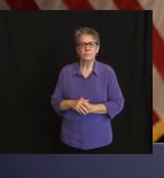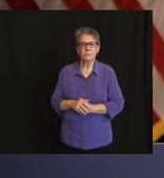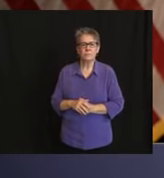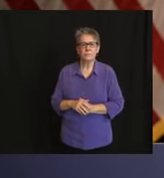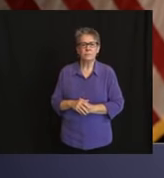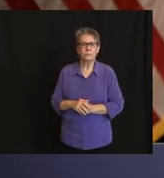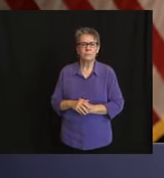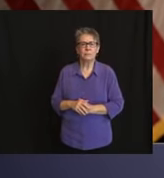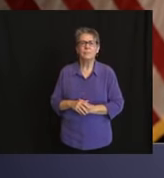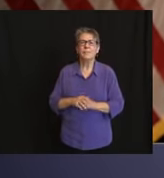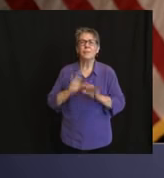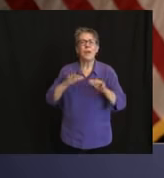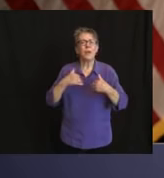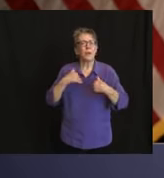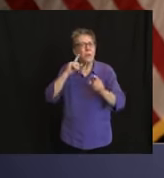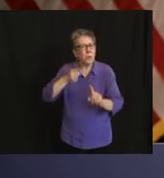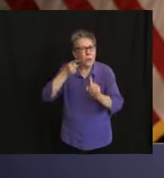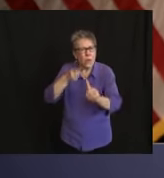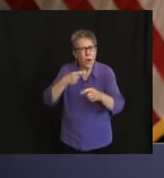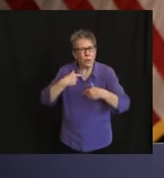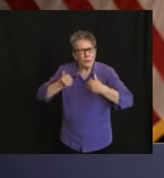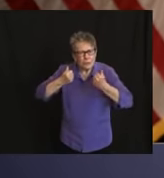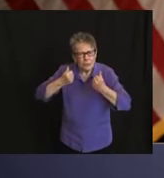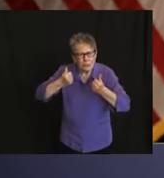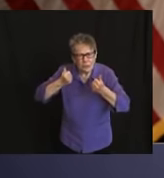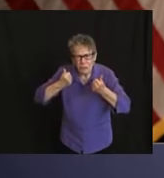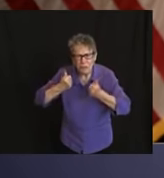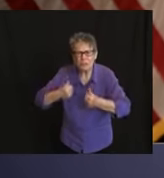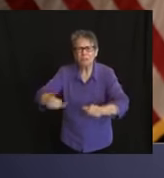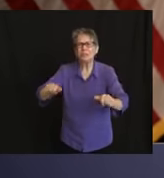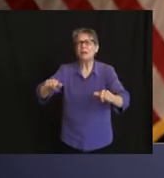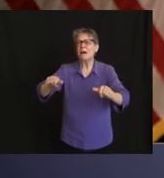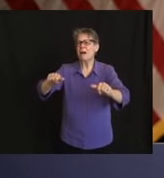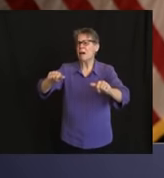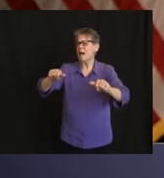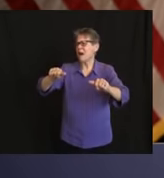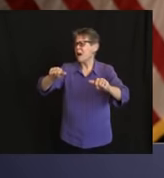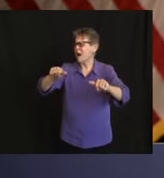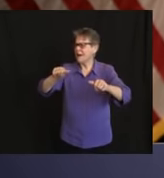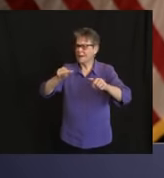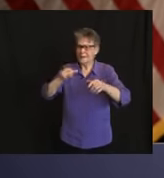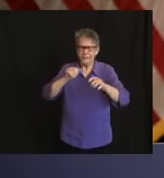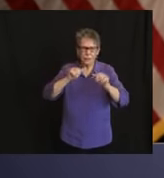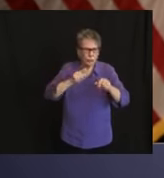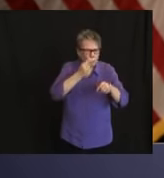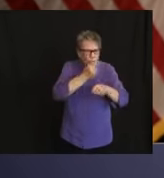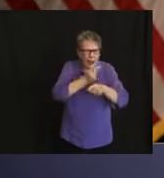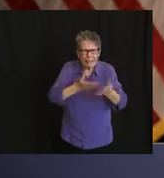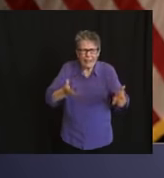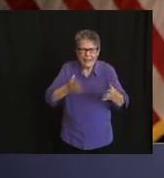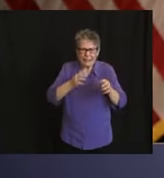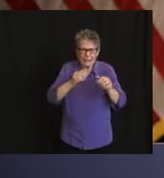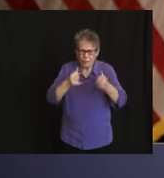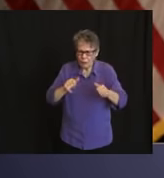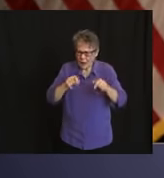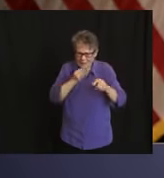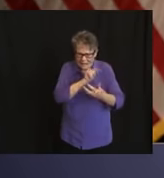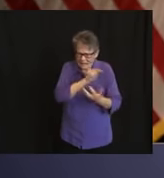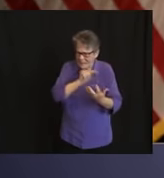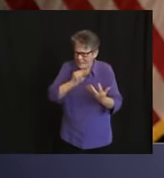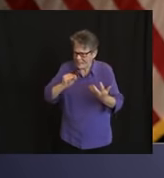sure that we're prepared for that? And having those capacities of ventilators per today's news, and Pat, thank you for